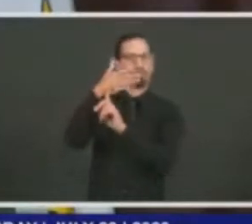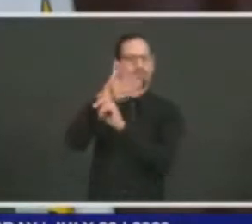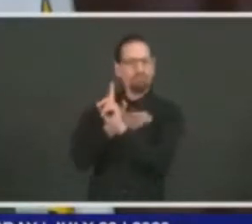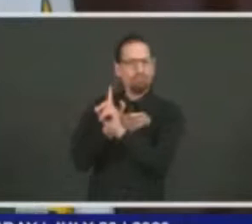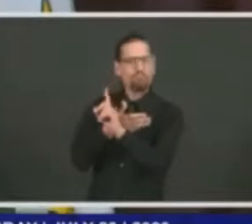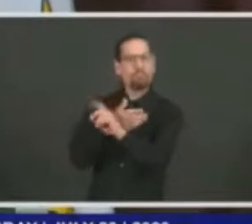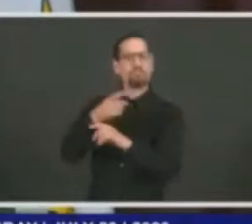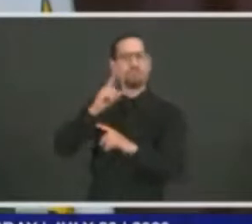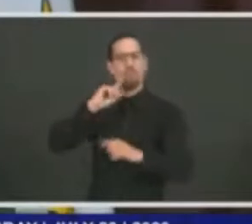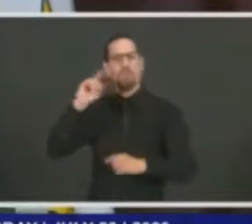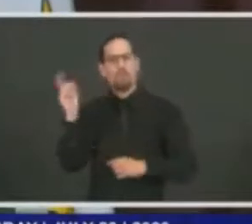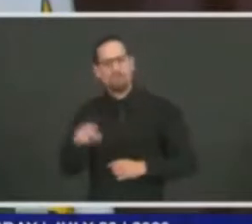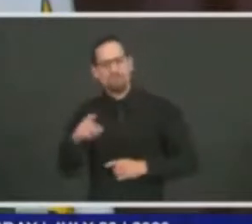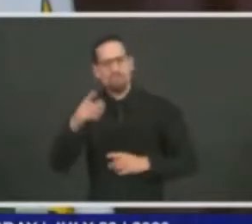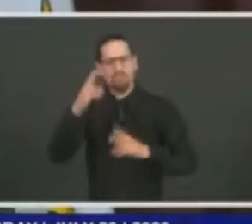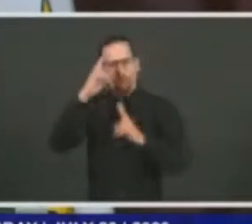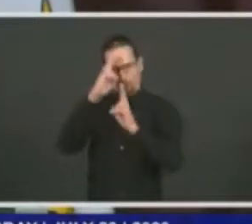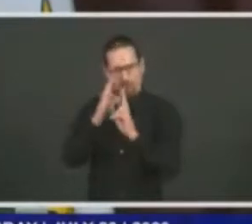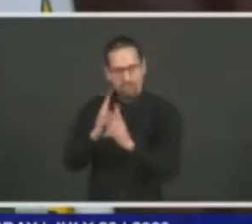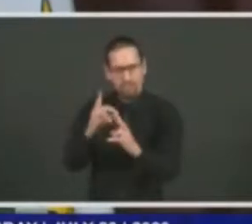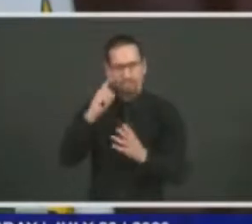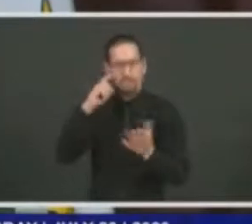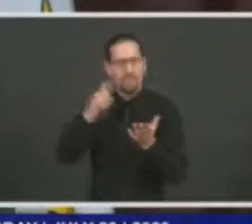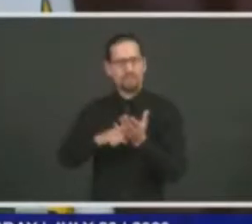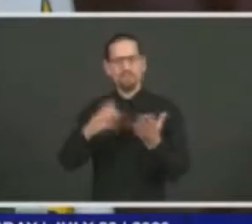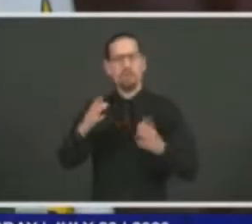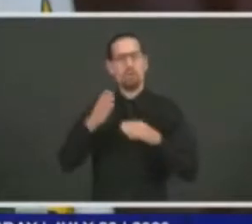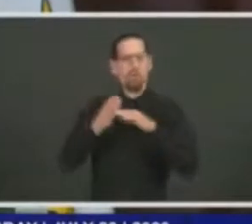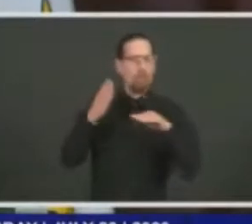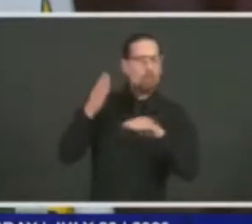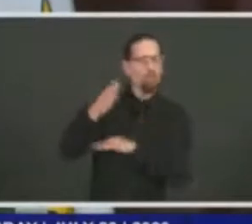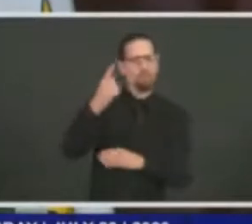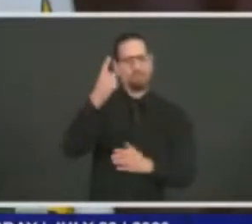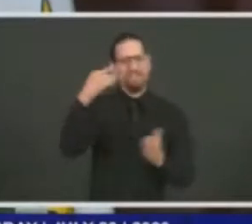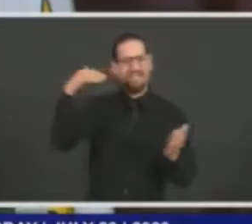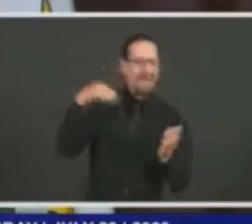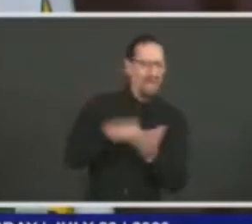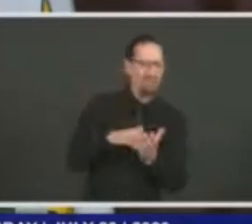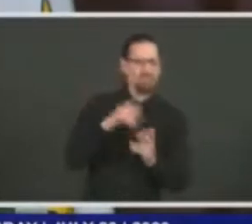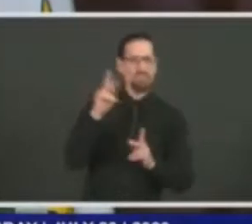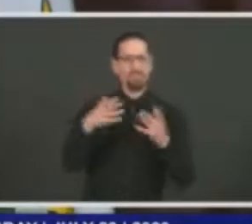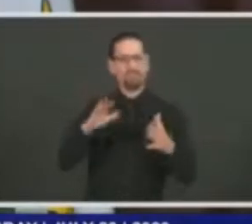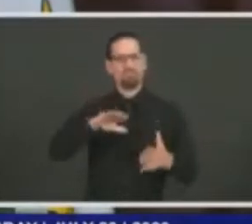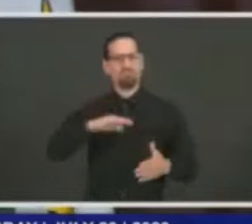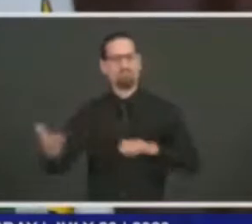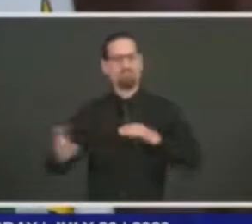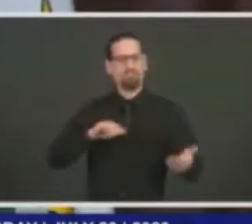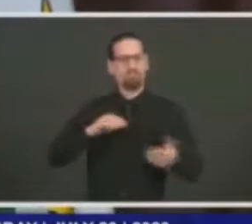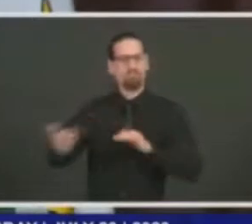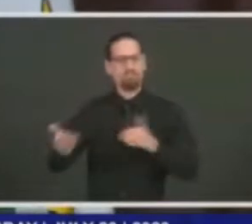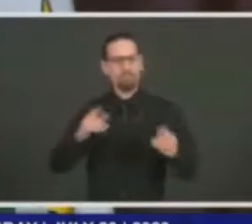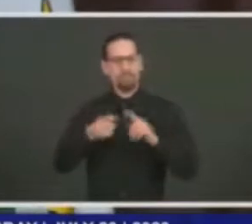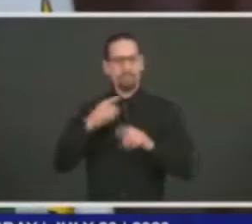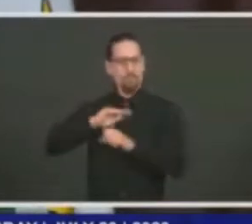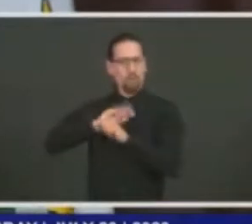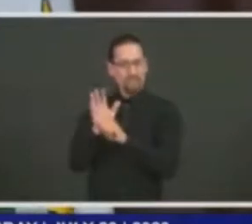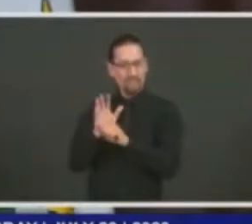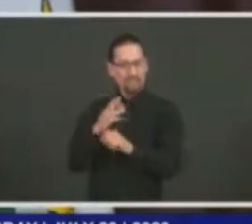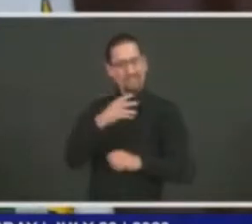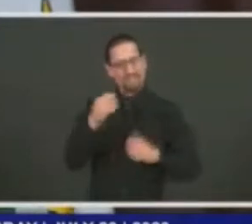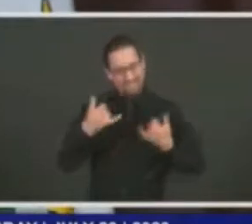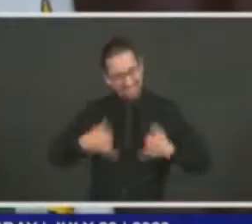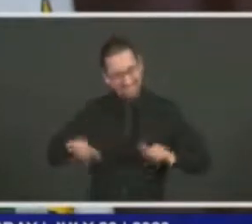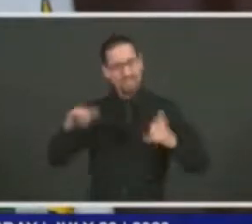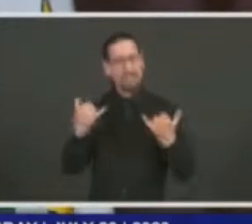Islanders to coronavirus, and we still lose Rhode Islanders every single day. To those of you who